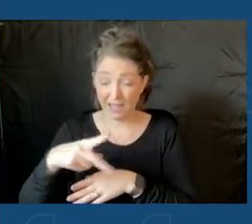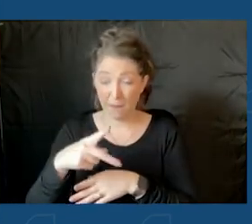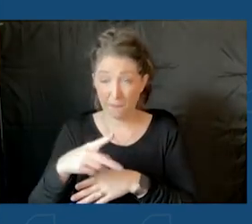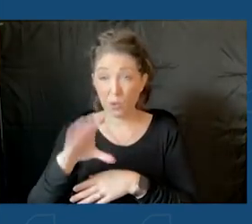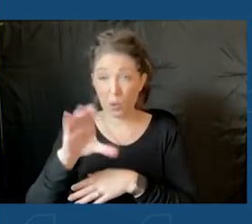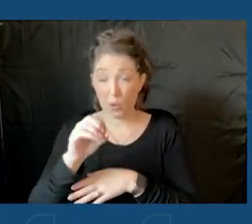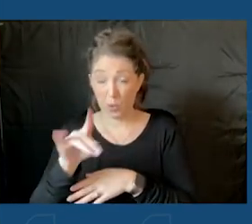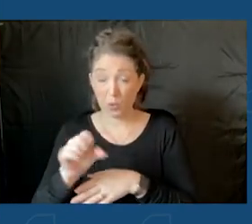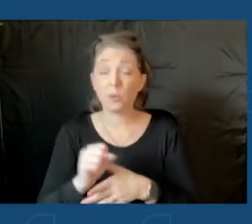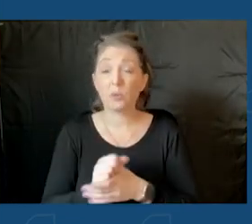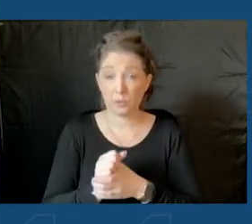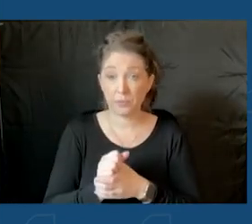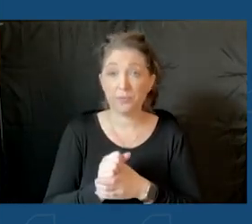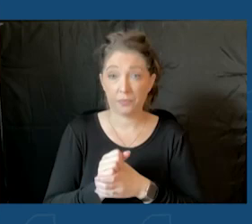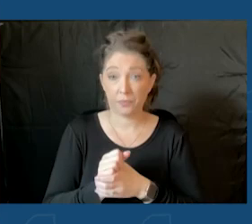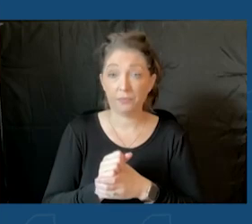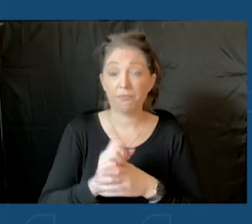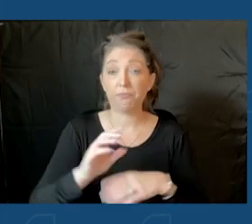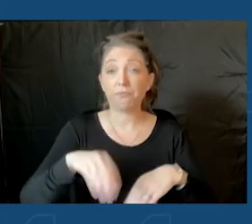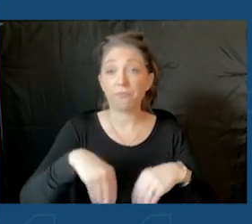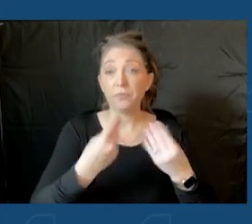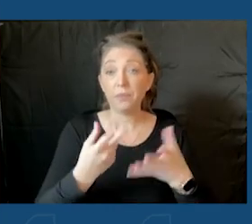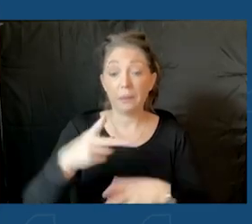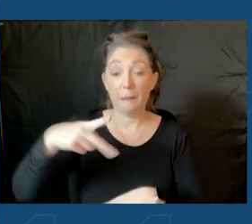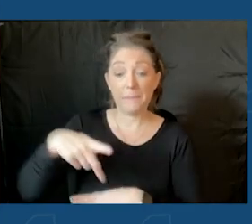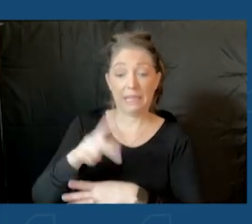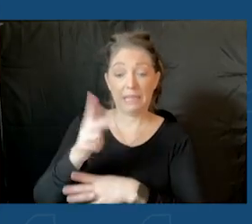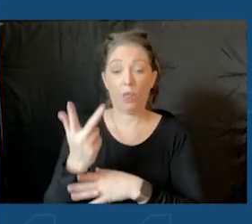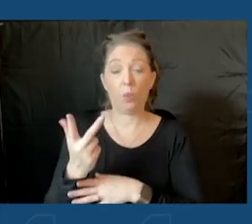financed P3 project